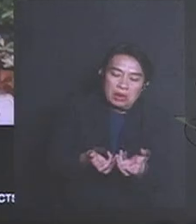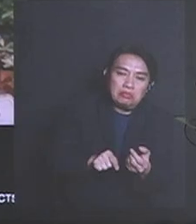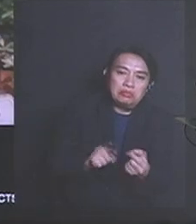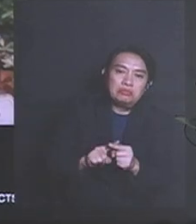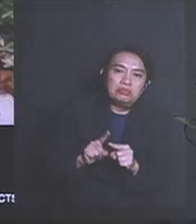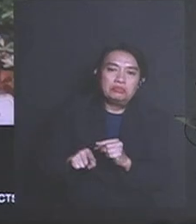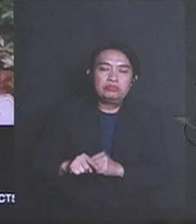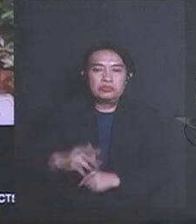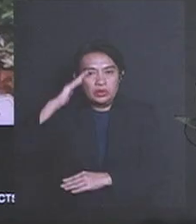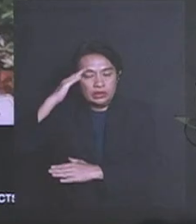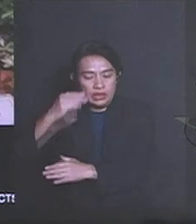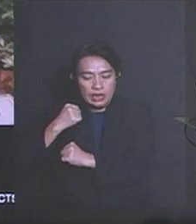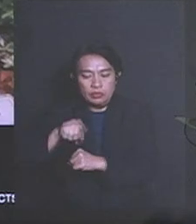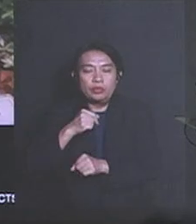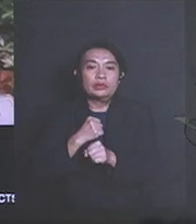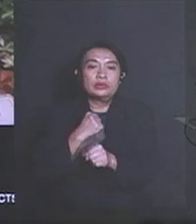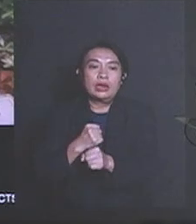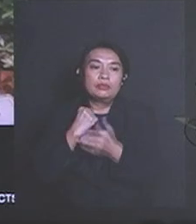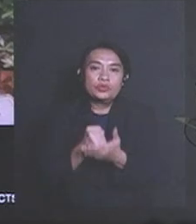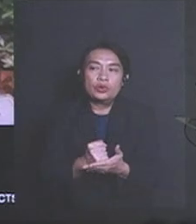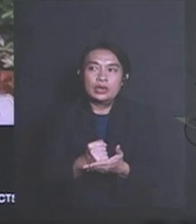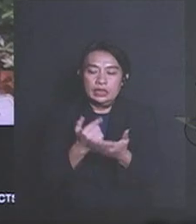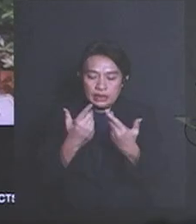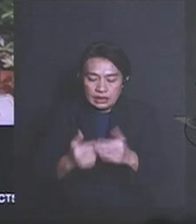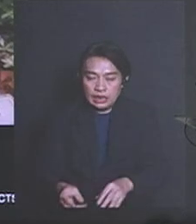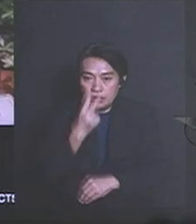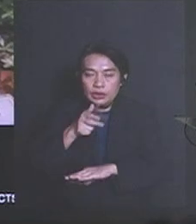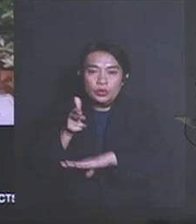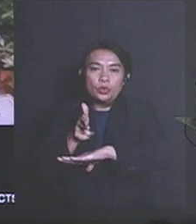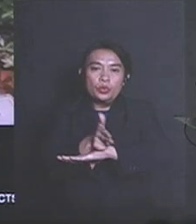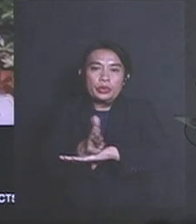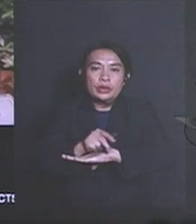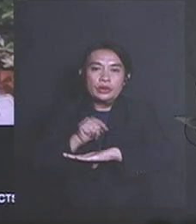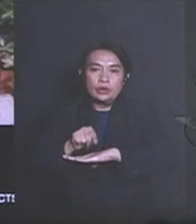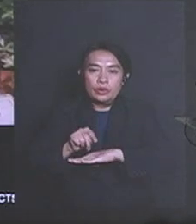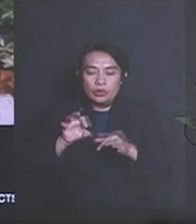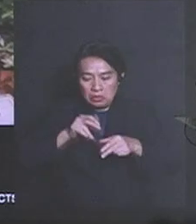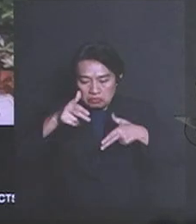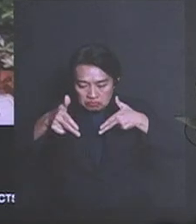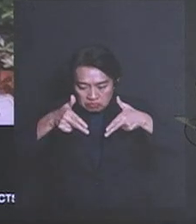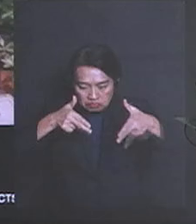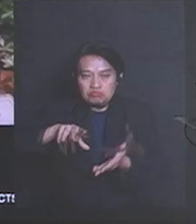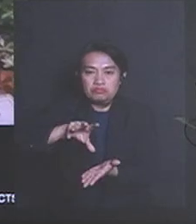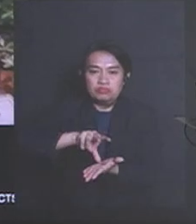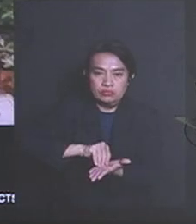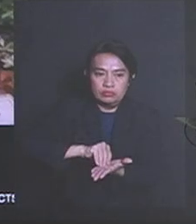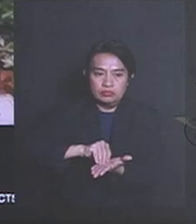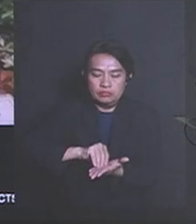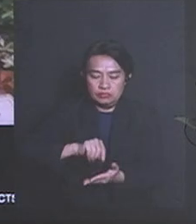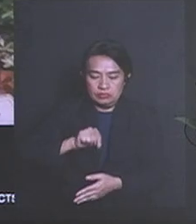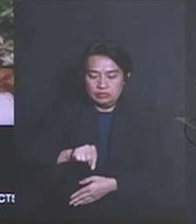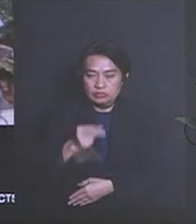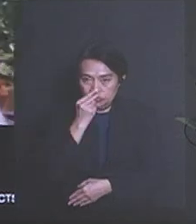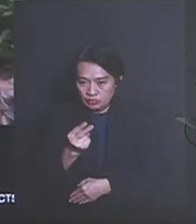And this is a video that our team had record of how the Army carry 4 pieces of steel into our site.